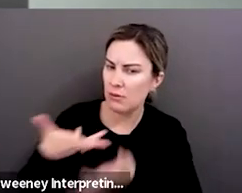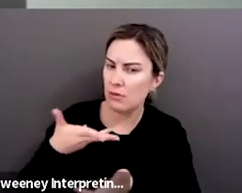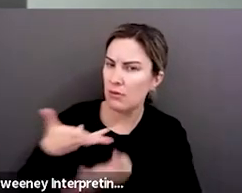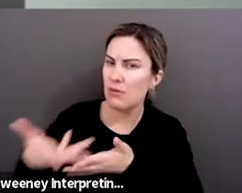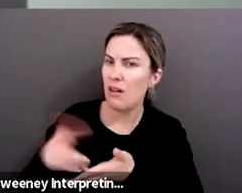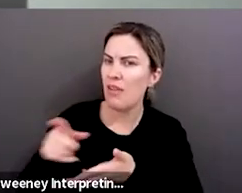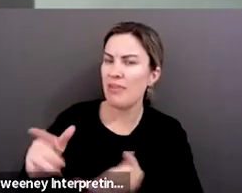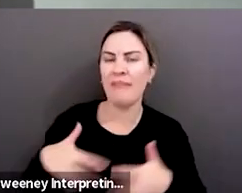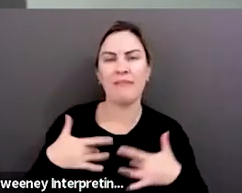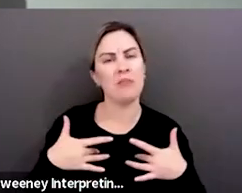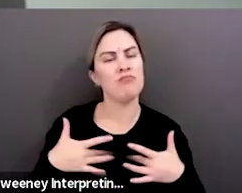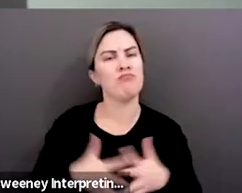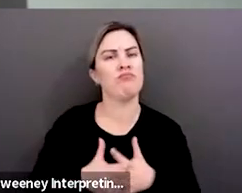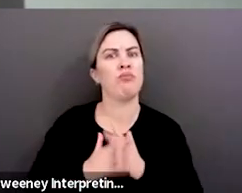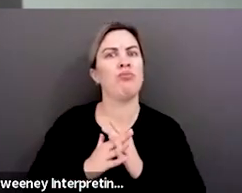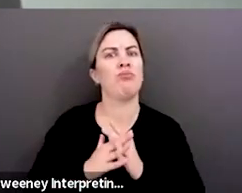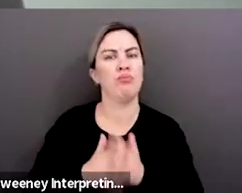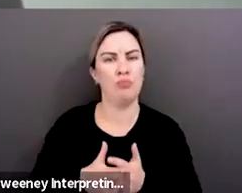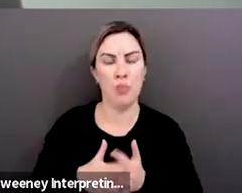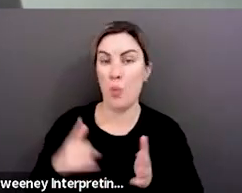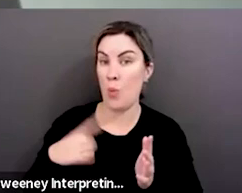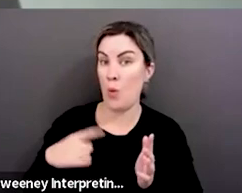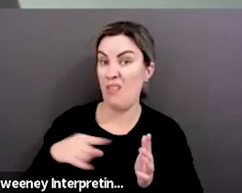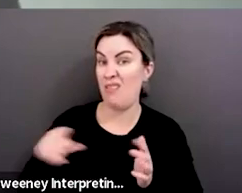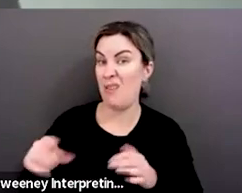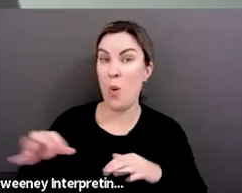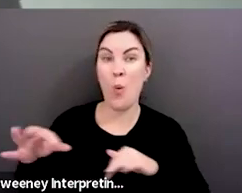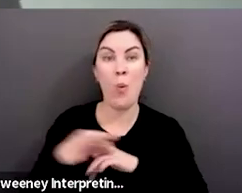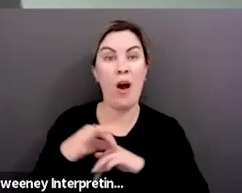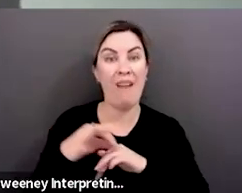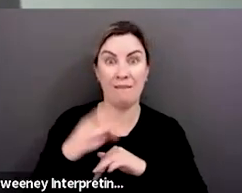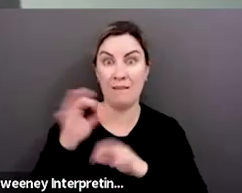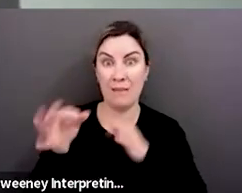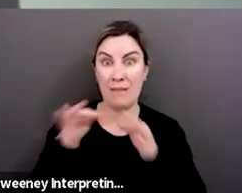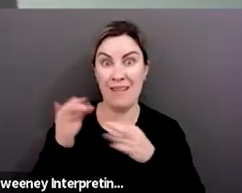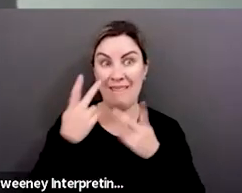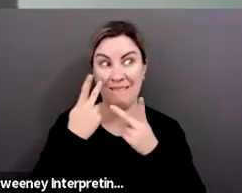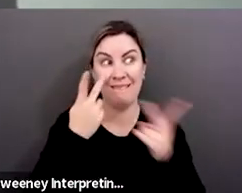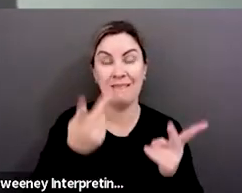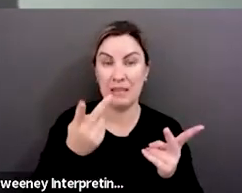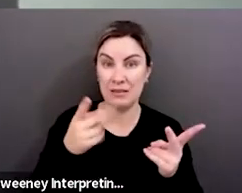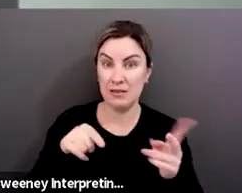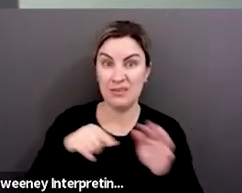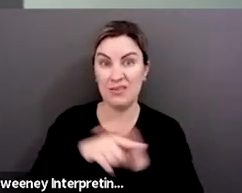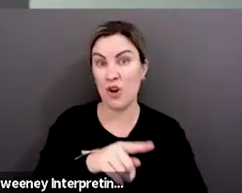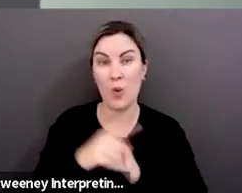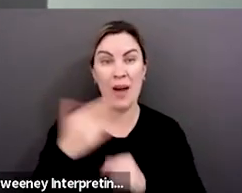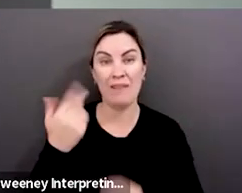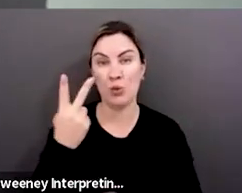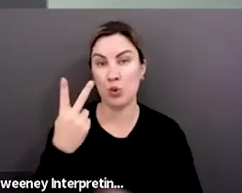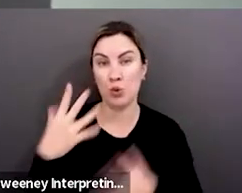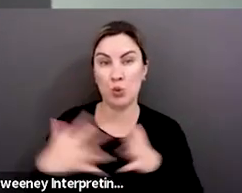meaning, because in this particular case, the wife was planning a visit where she was going to be away from home for an over 2-week period of